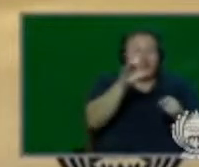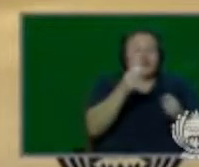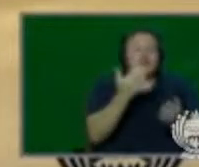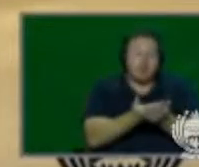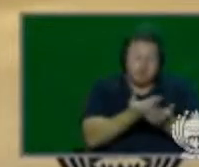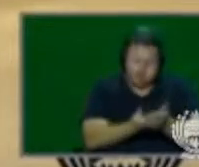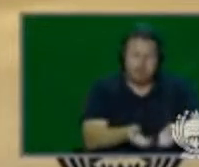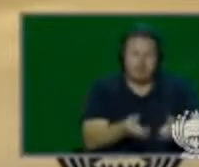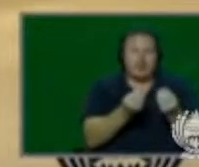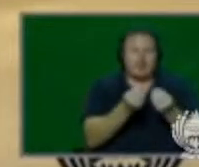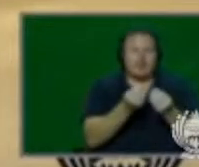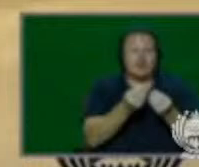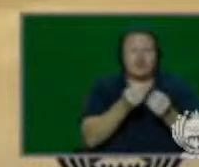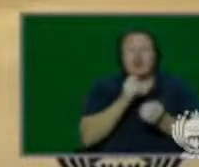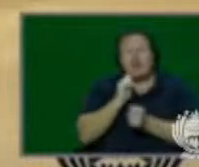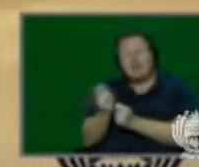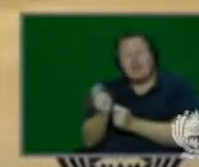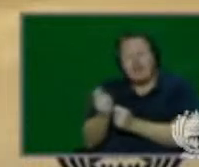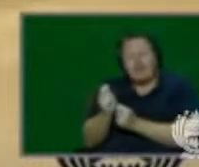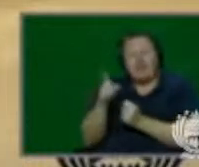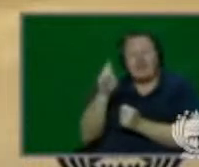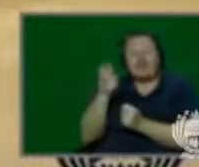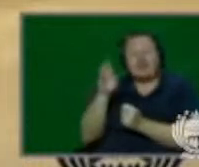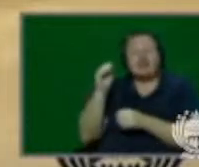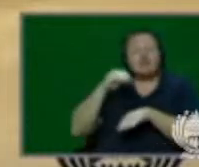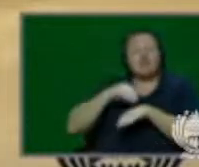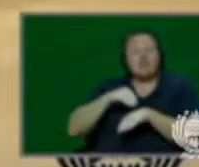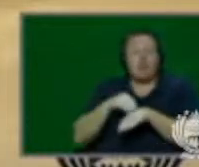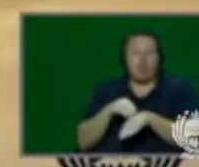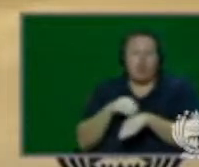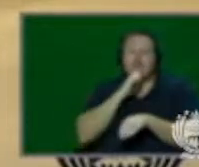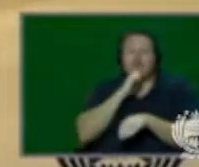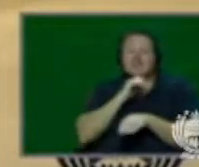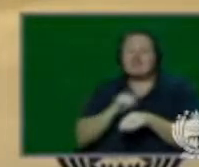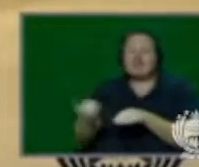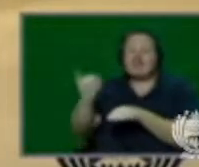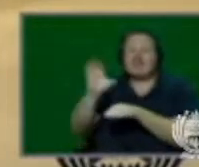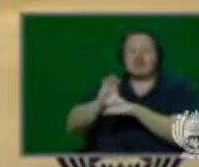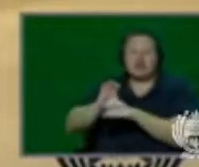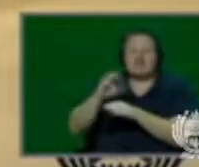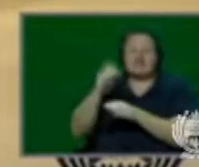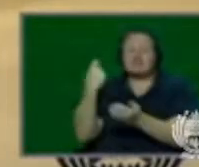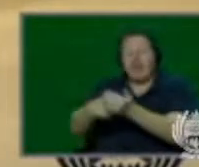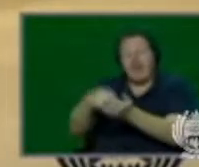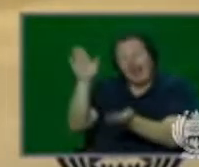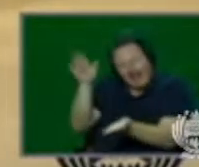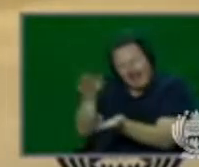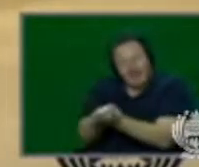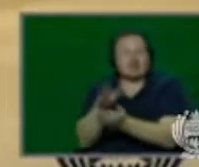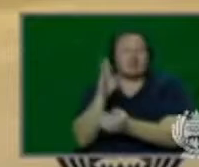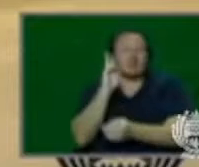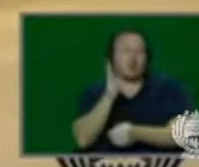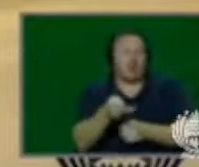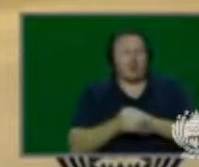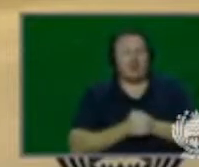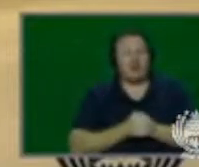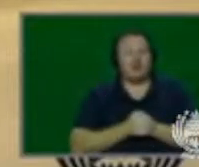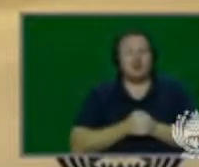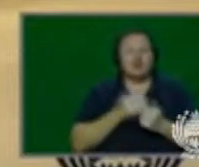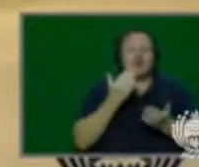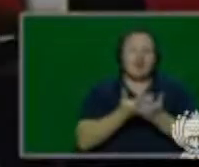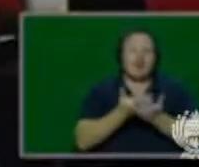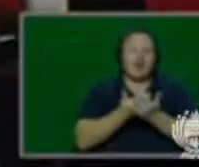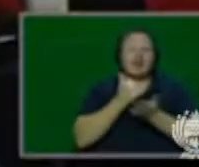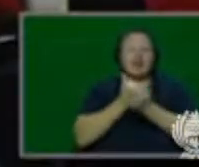service cost as a proportion of revenue. Some of these savings will be used to build up fiscal